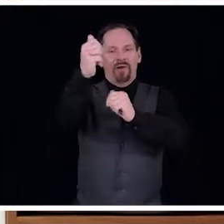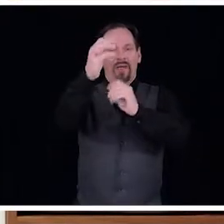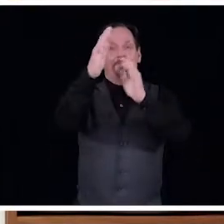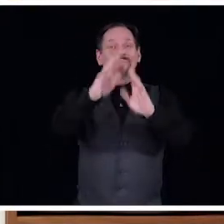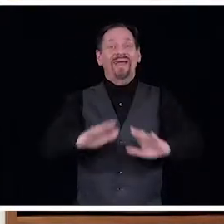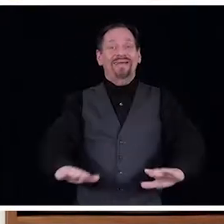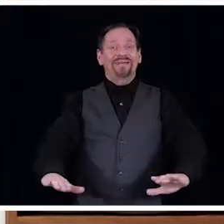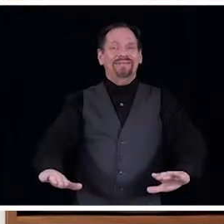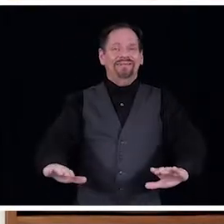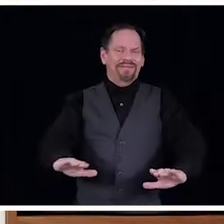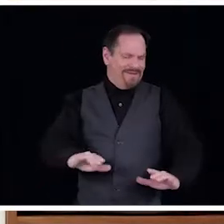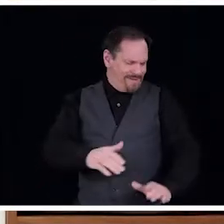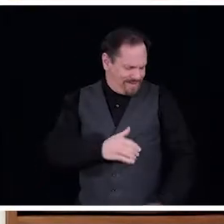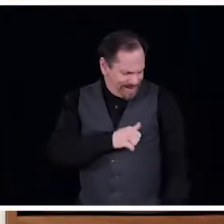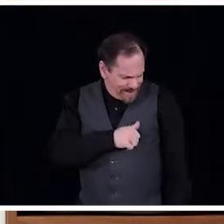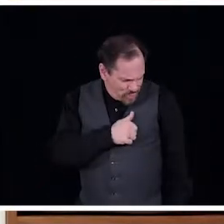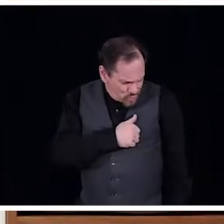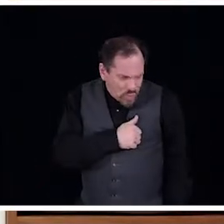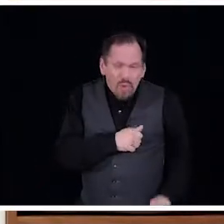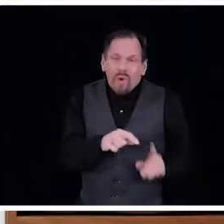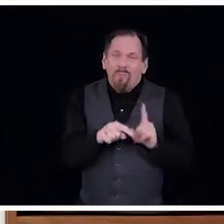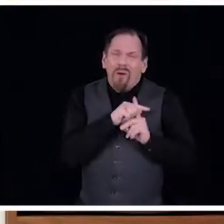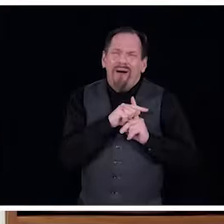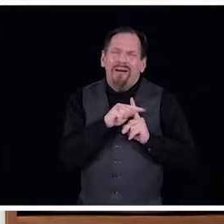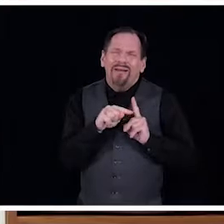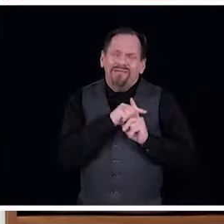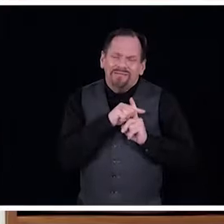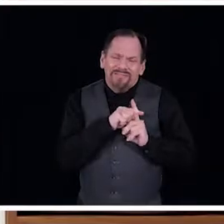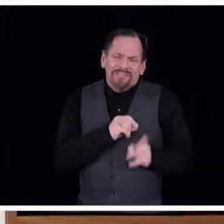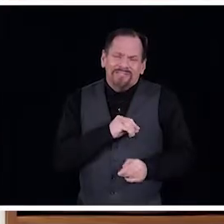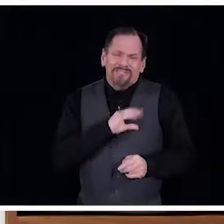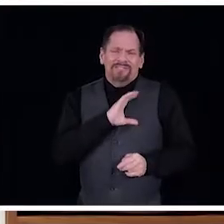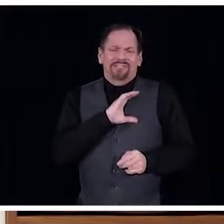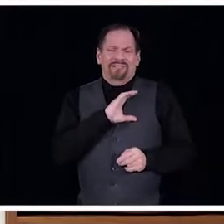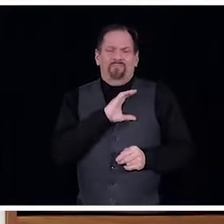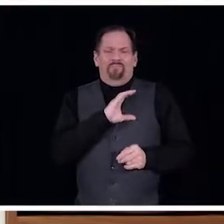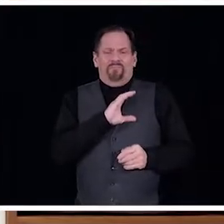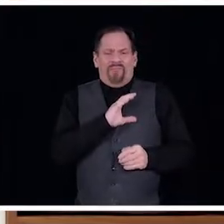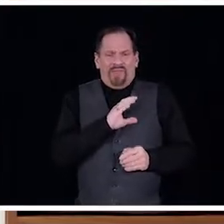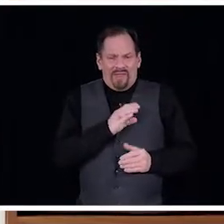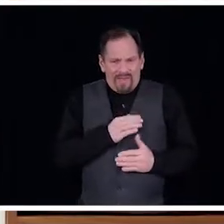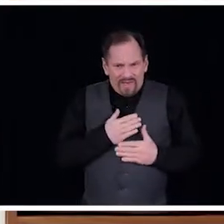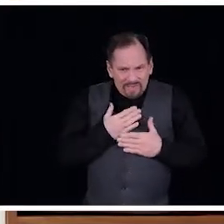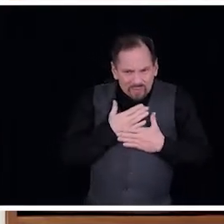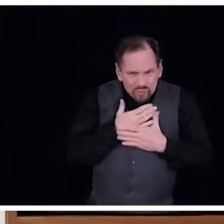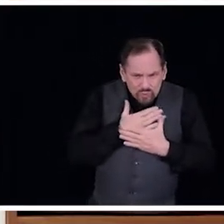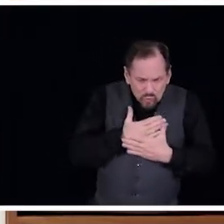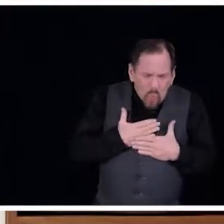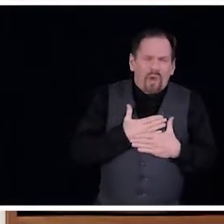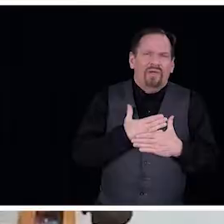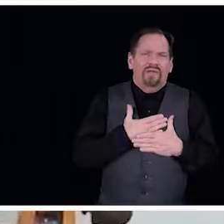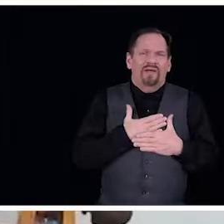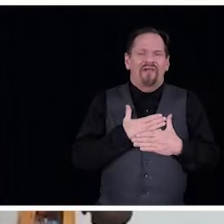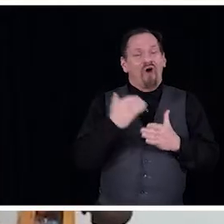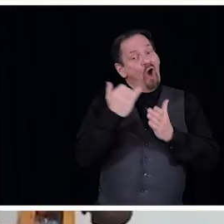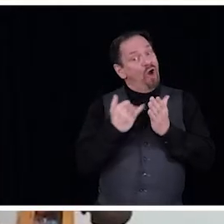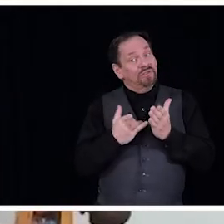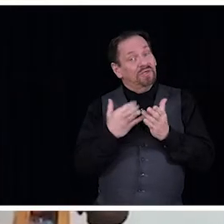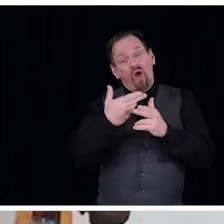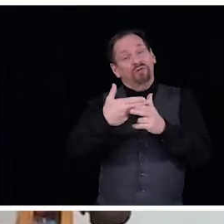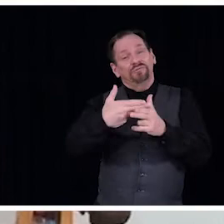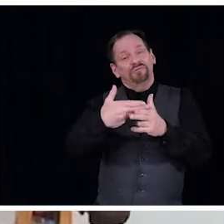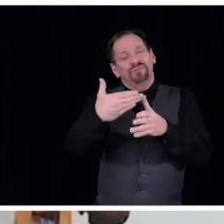stay positive, and enjoy the art of sharing.